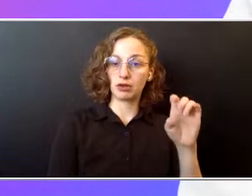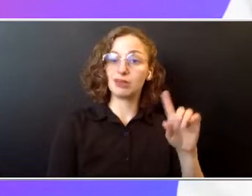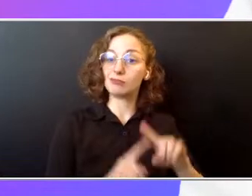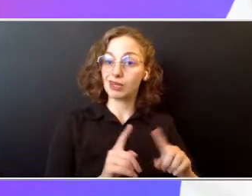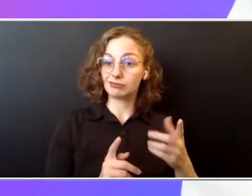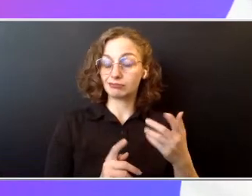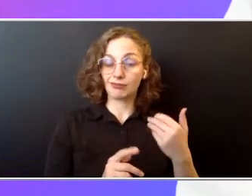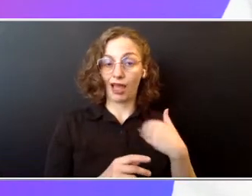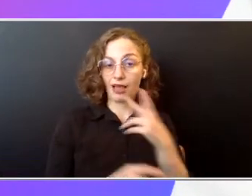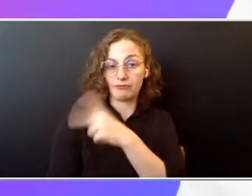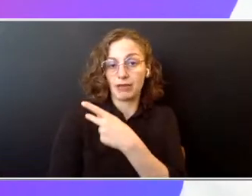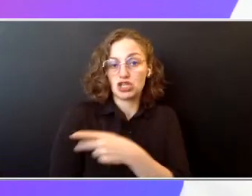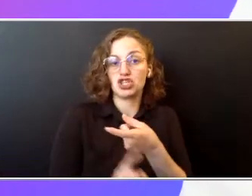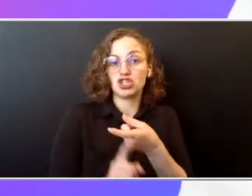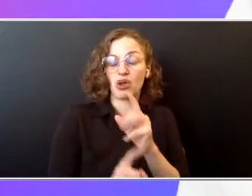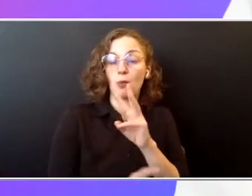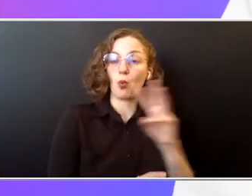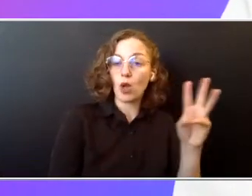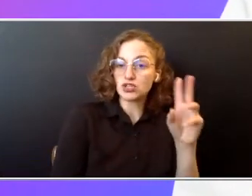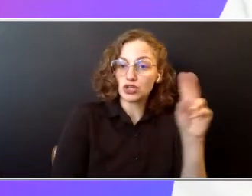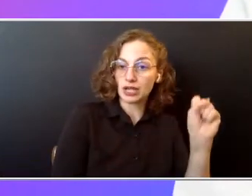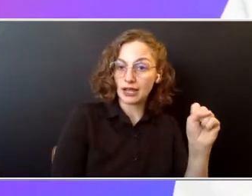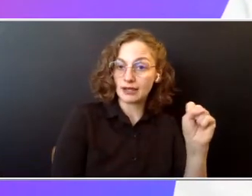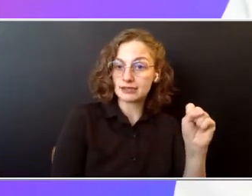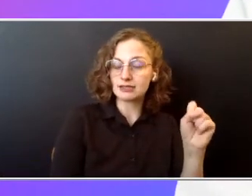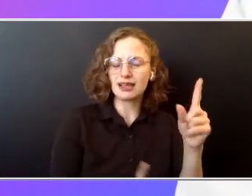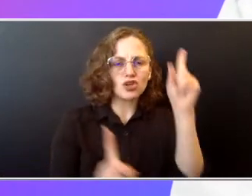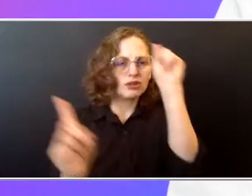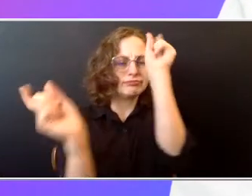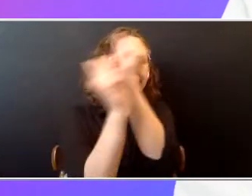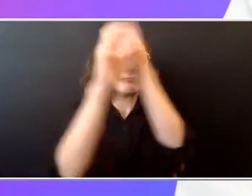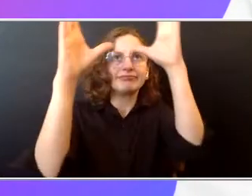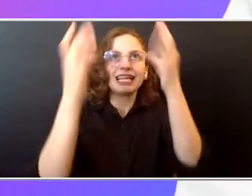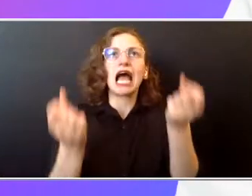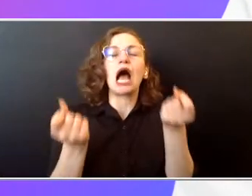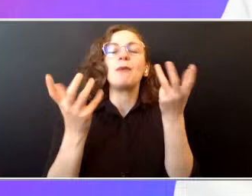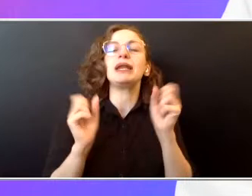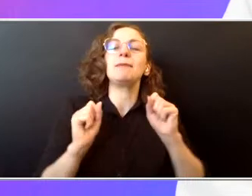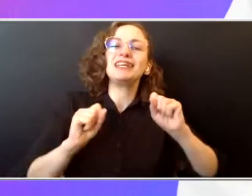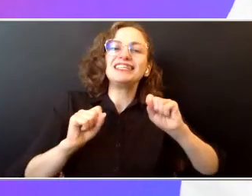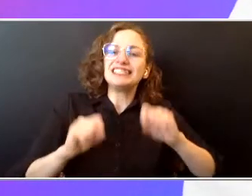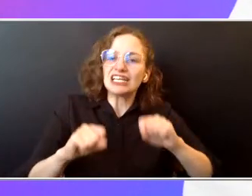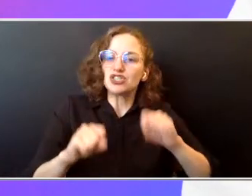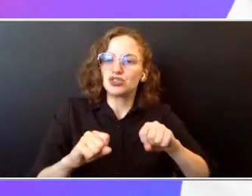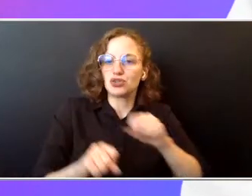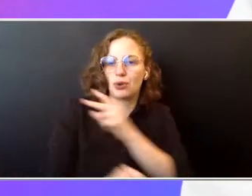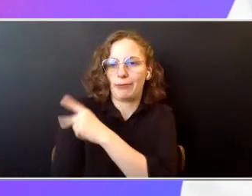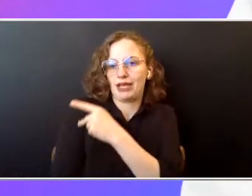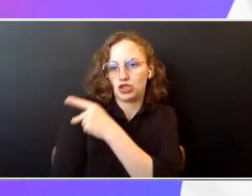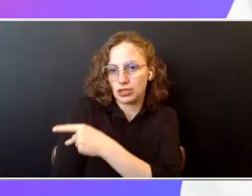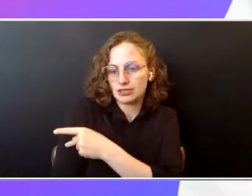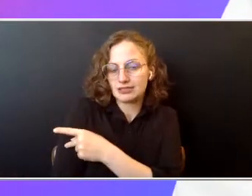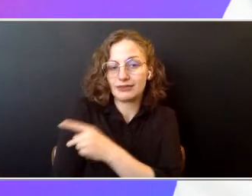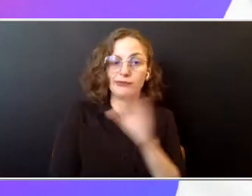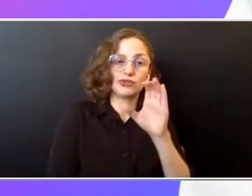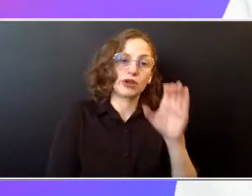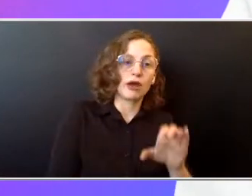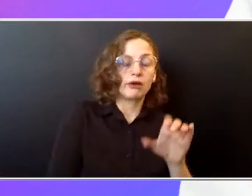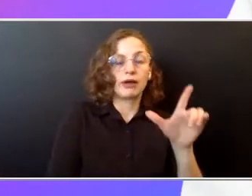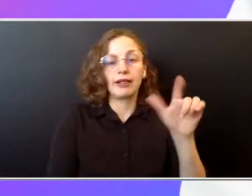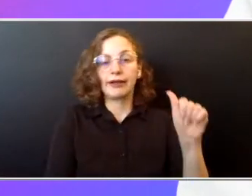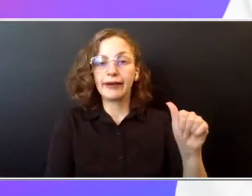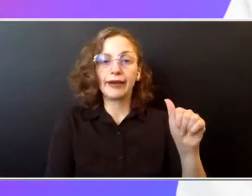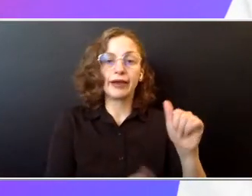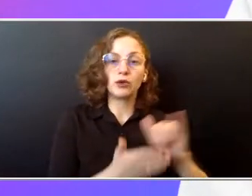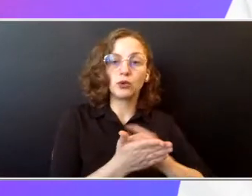forth. So you can imagine how many patients are potential candidates in Chicago, LA, New York, Boston, so forth that need it and are